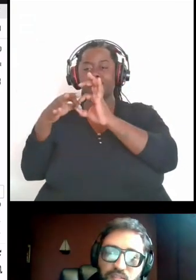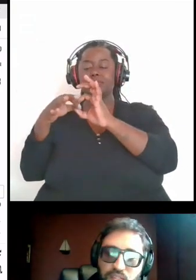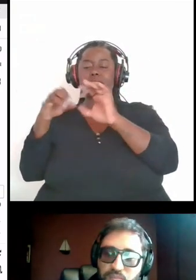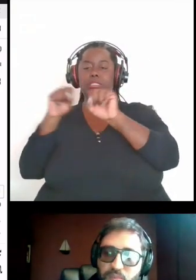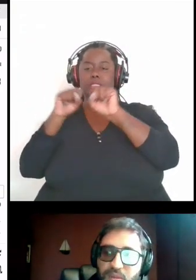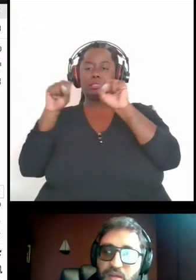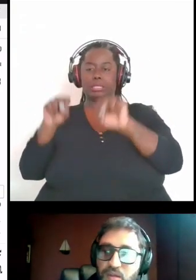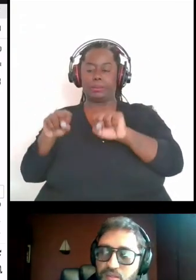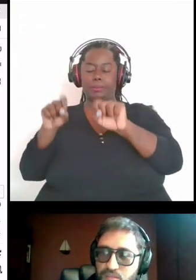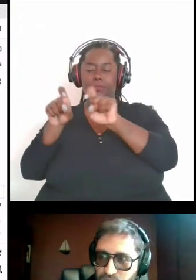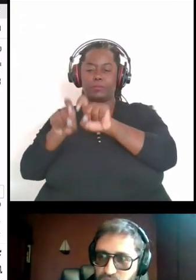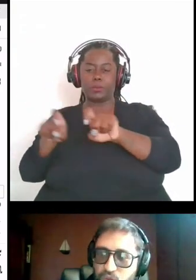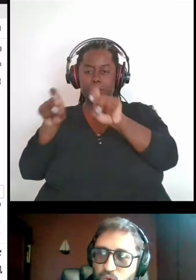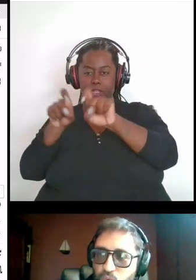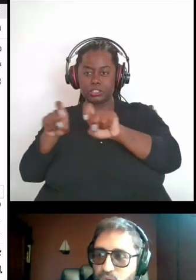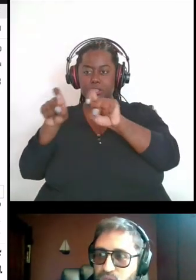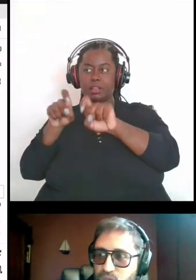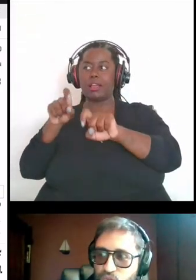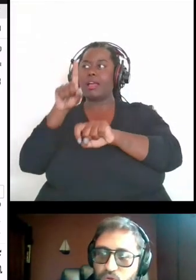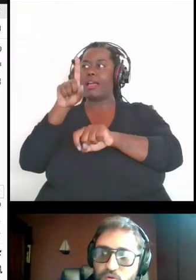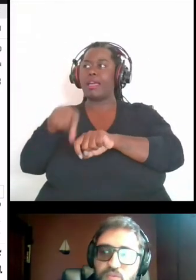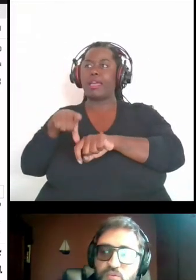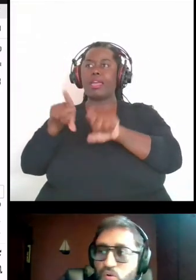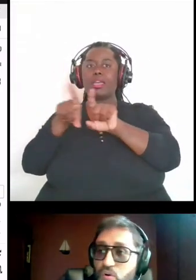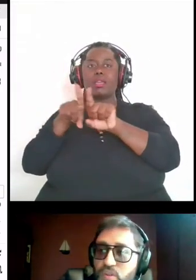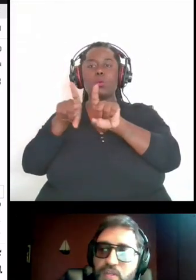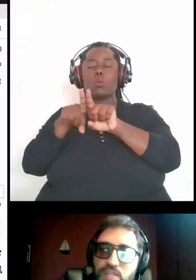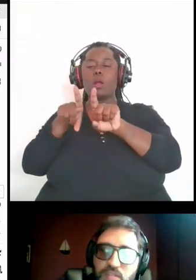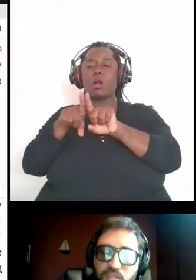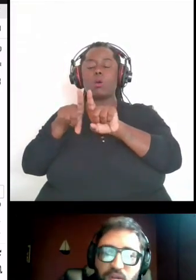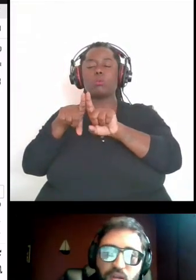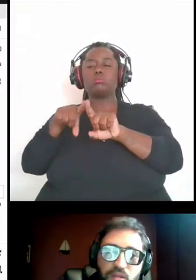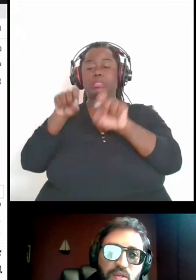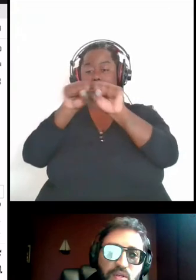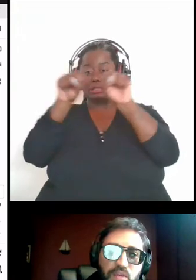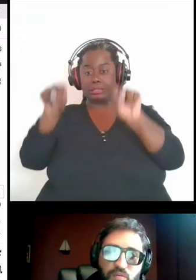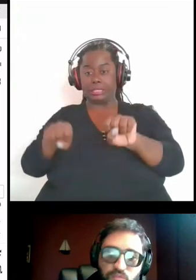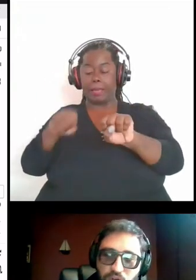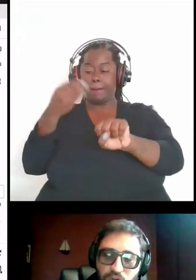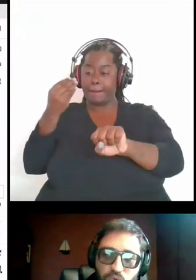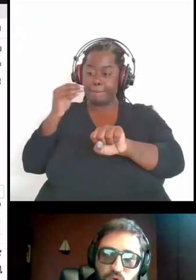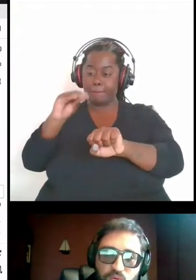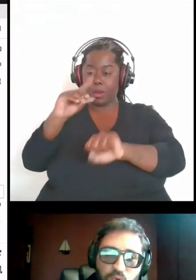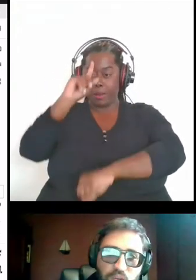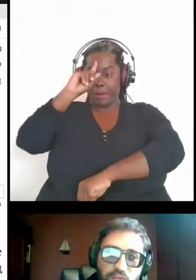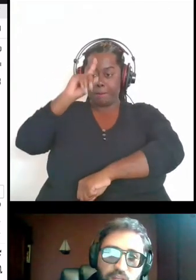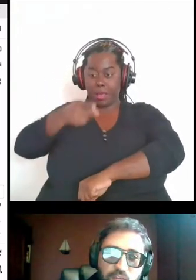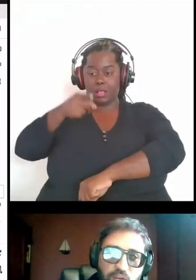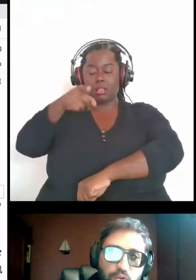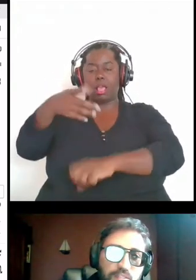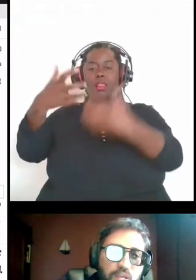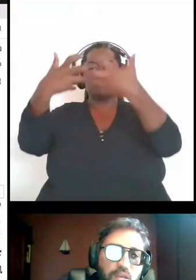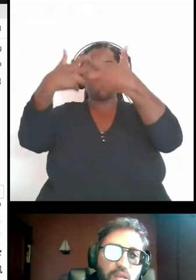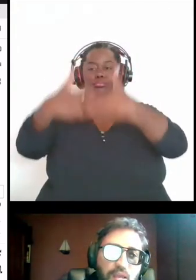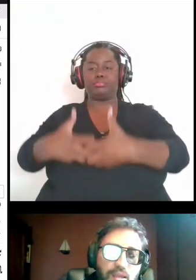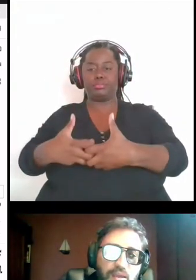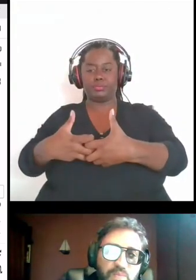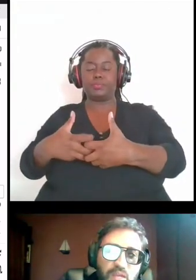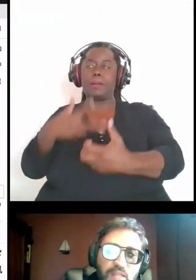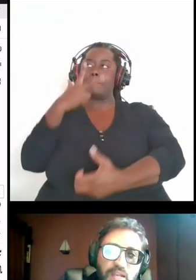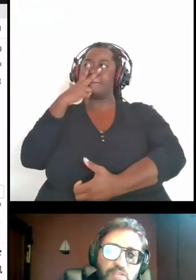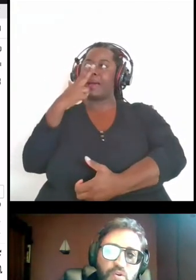it works as an activator like a key in order that you give the system so that it can perform an